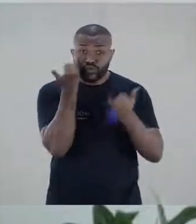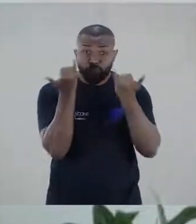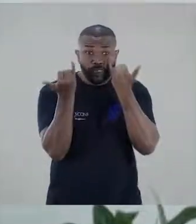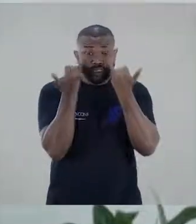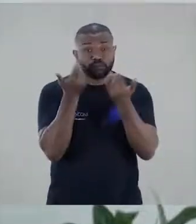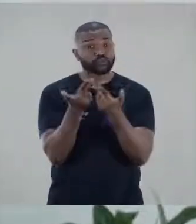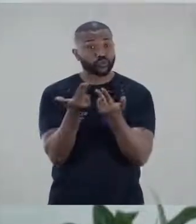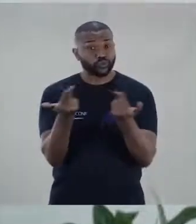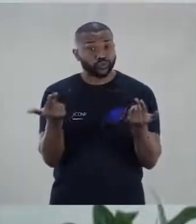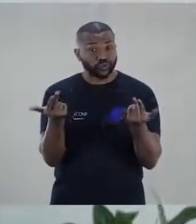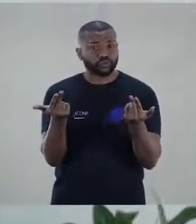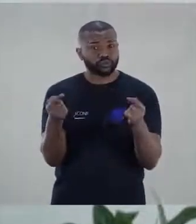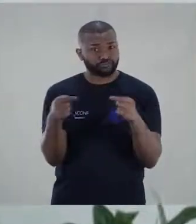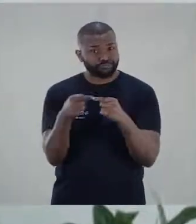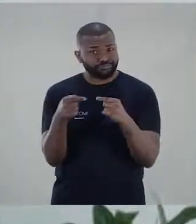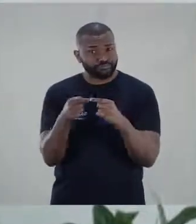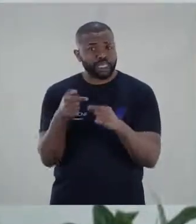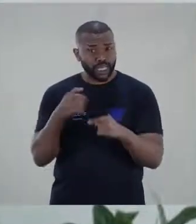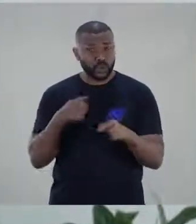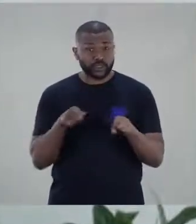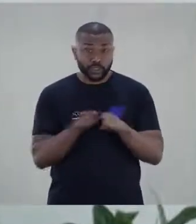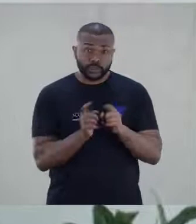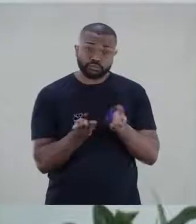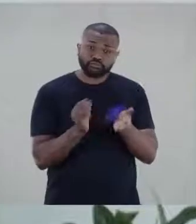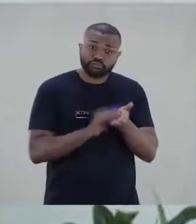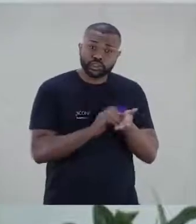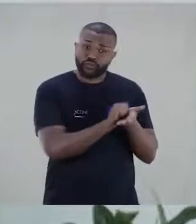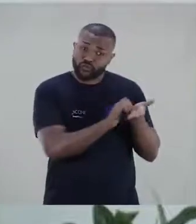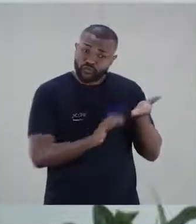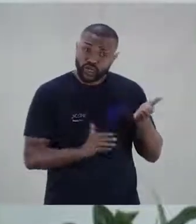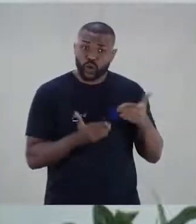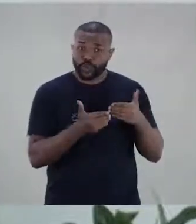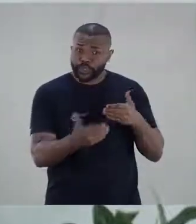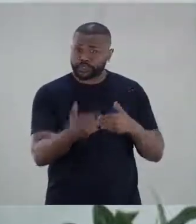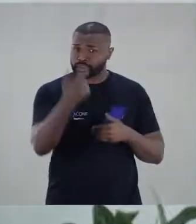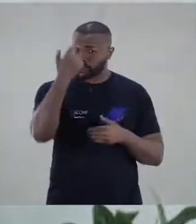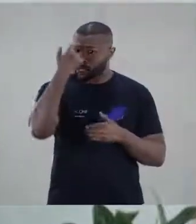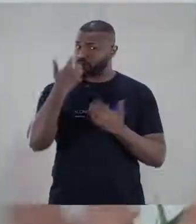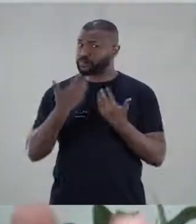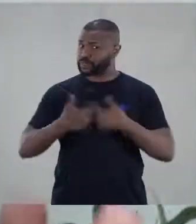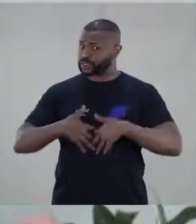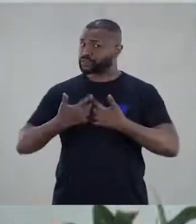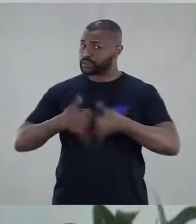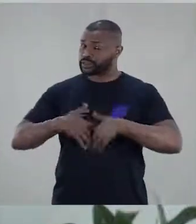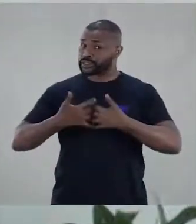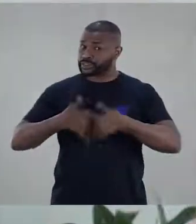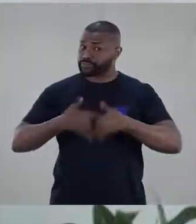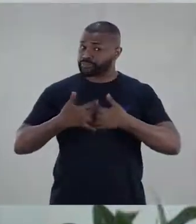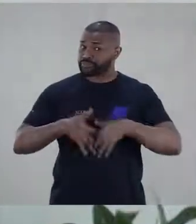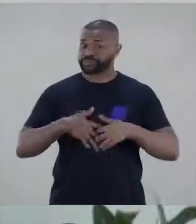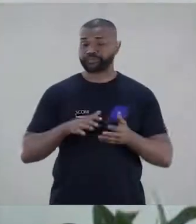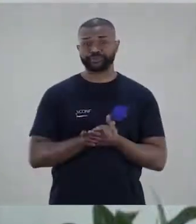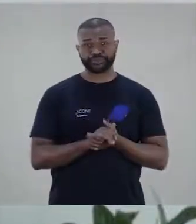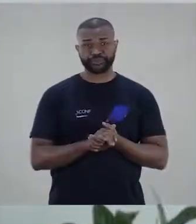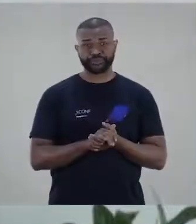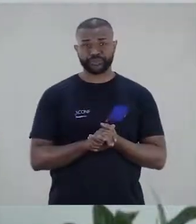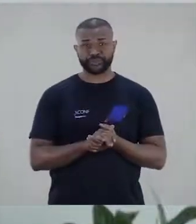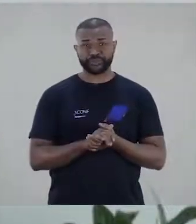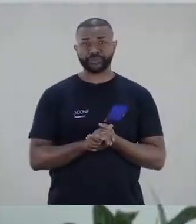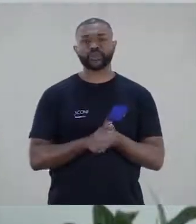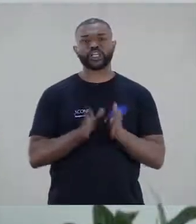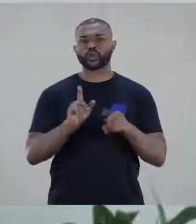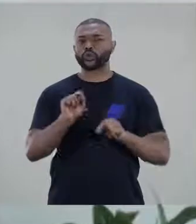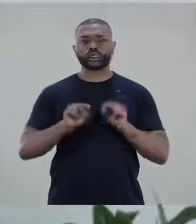to understand this data as a product. I put a lot of, I guess, a few other kind of attributes there to think about when you, on this slide, to